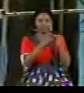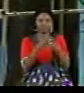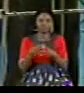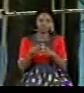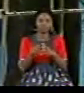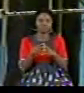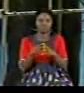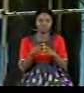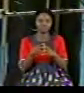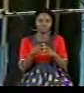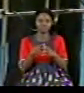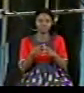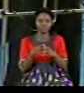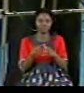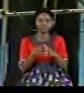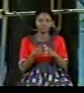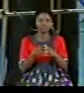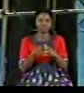in trouble.